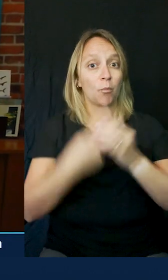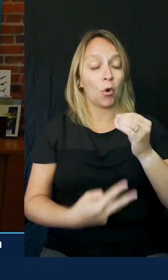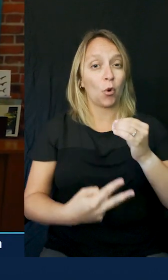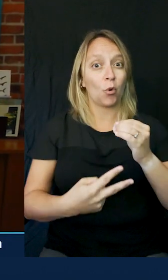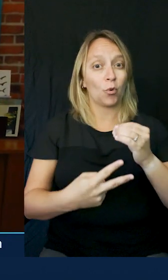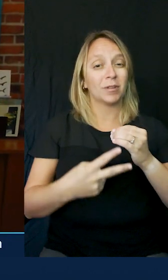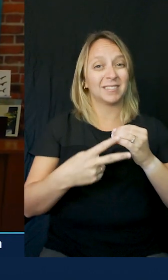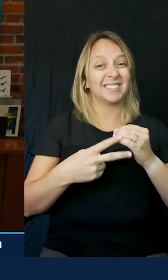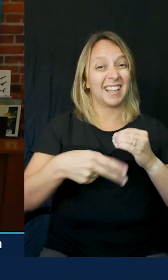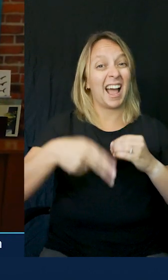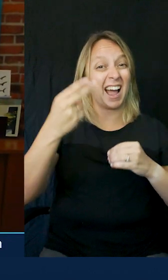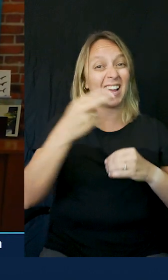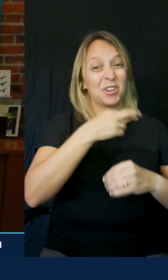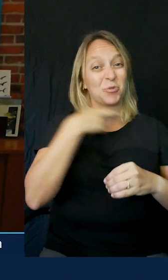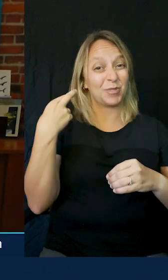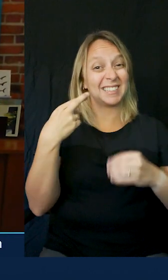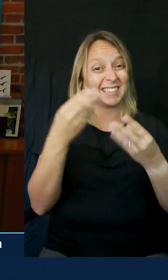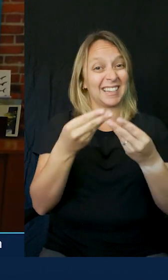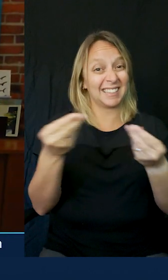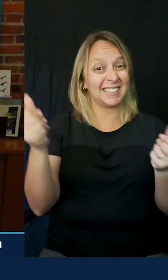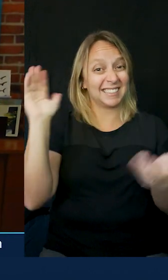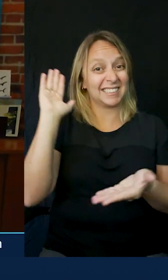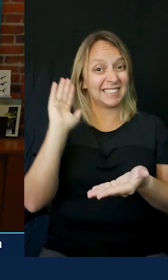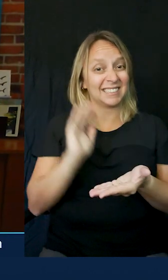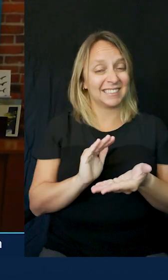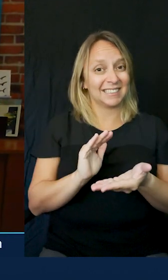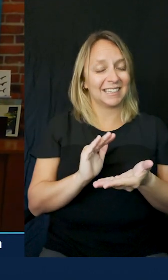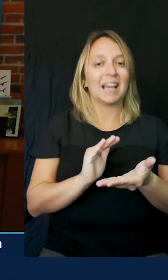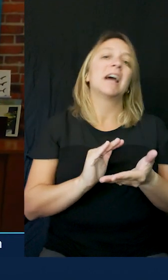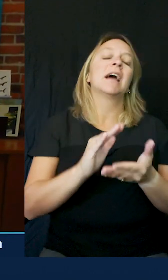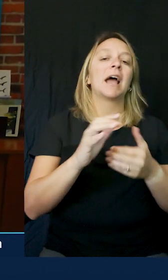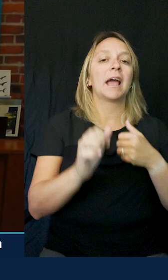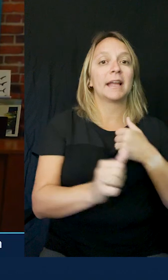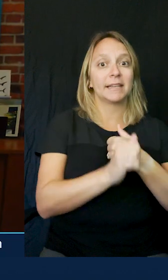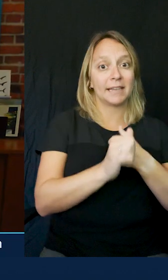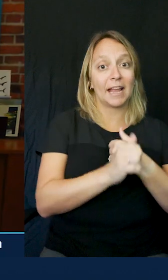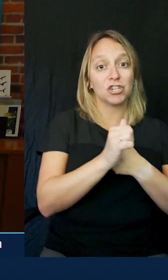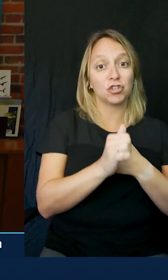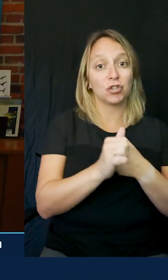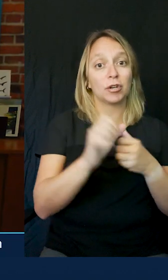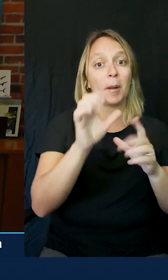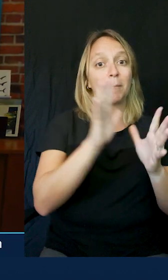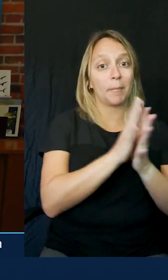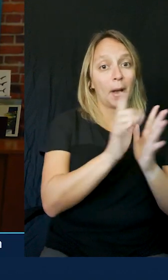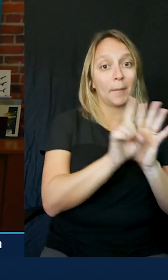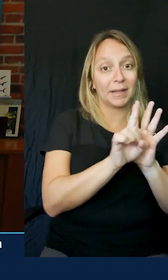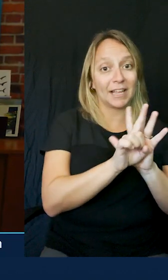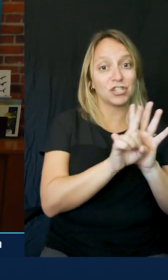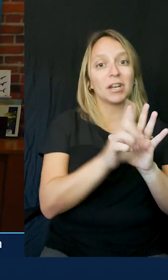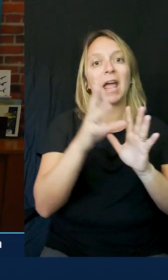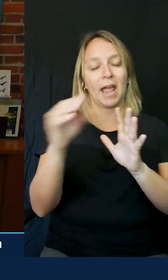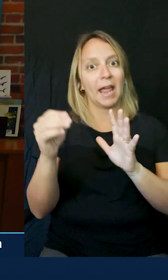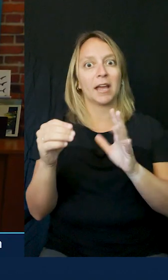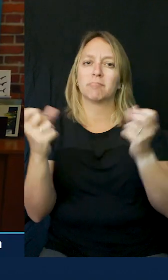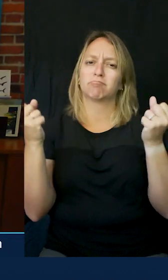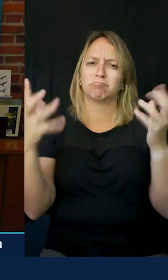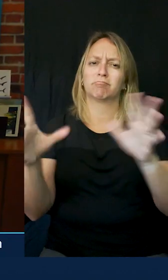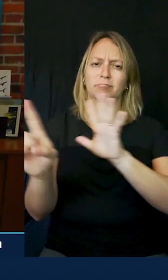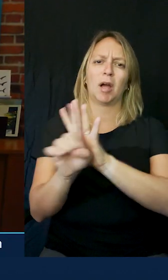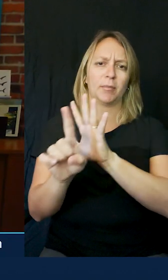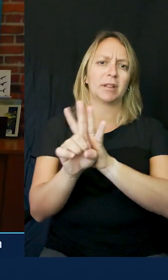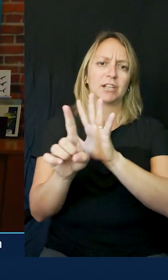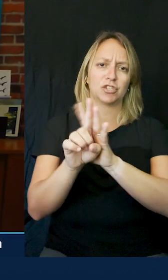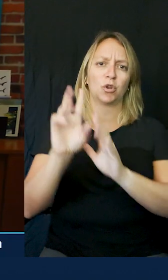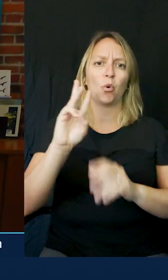resident population and our thriving population of transient or Biggs killer whales. Now, if you've never